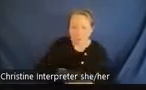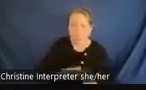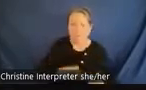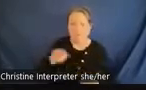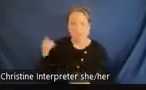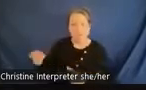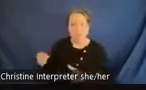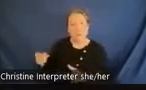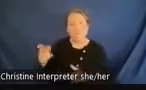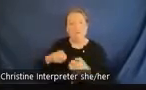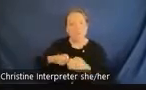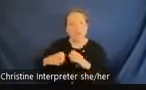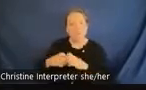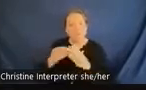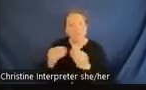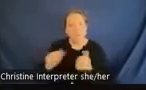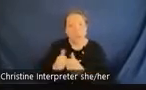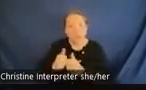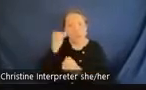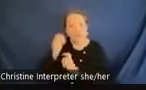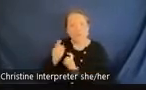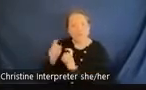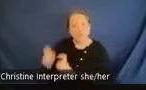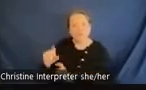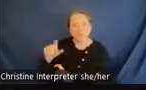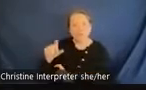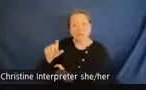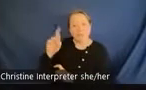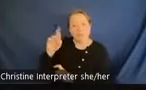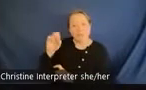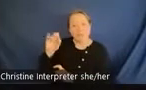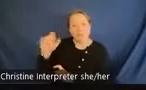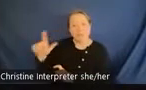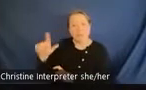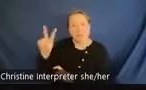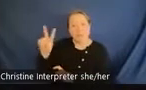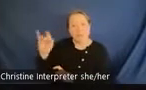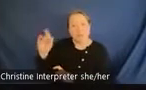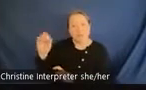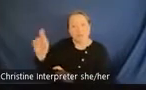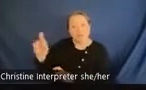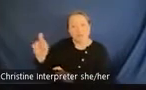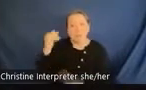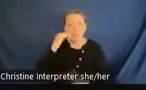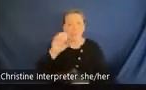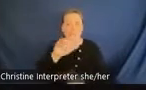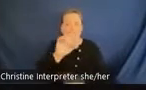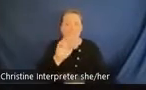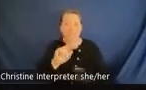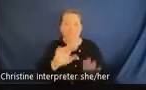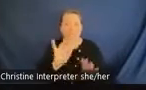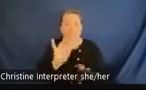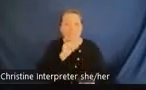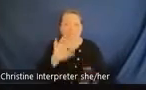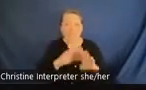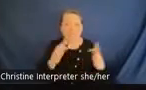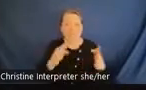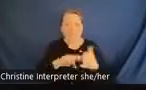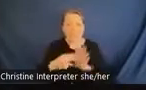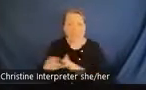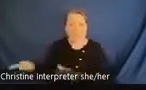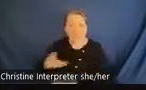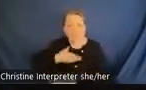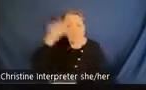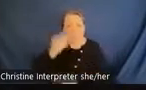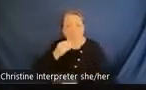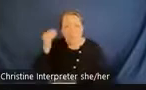Section 8 never opening, it looks like he's just going to end up being homeless. Is there ever going to be a solution for people like him that are